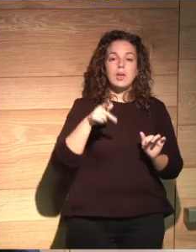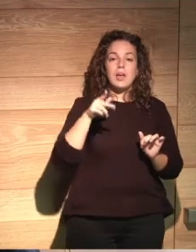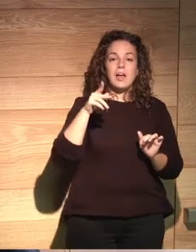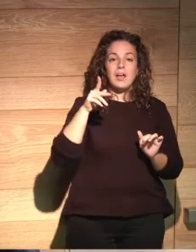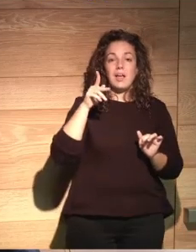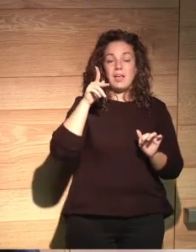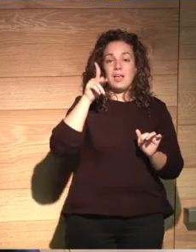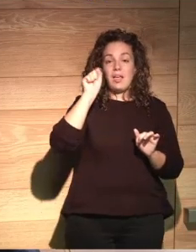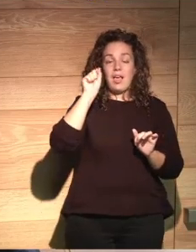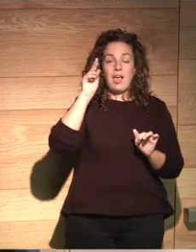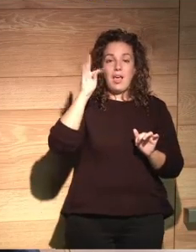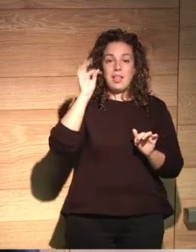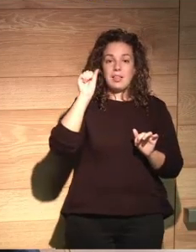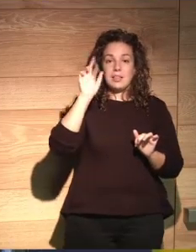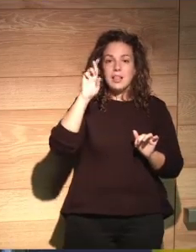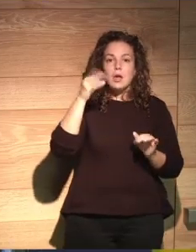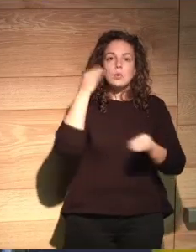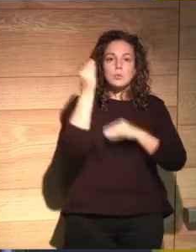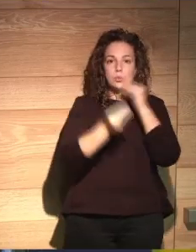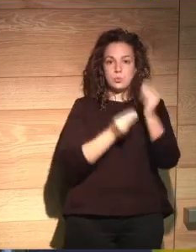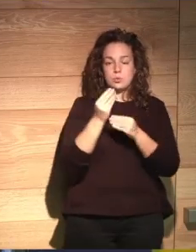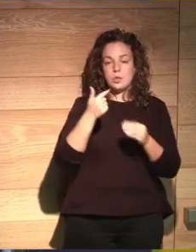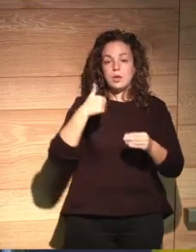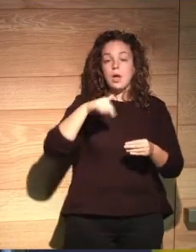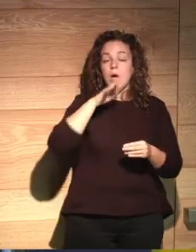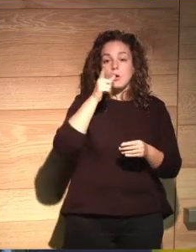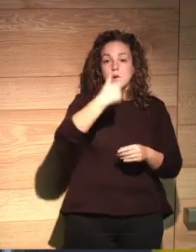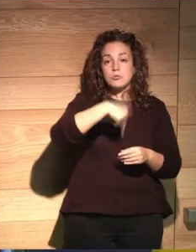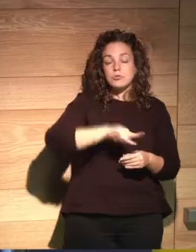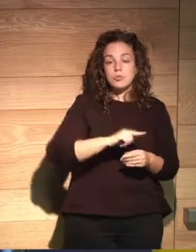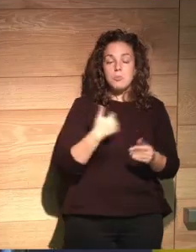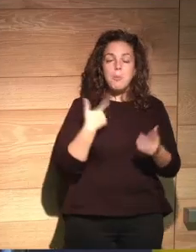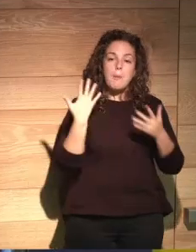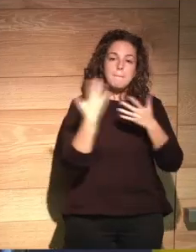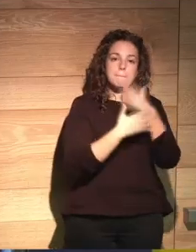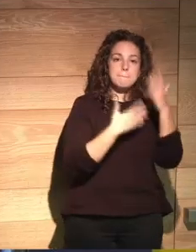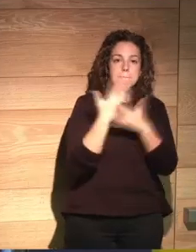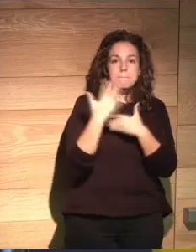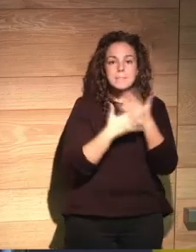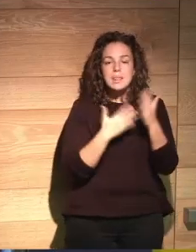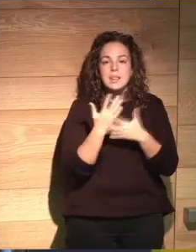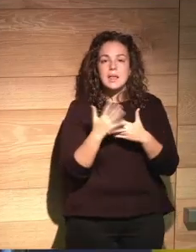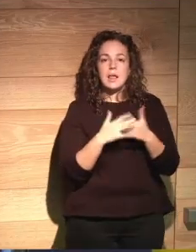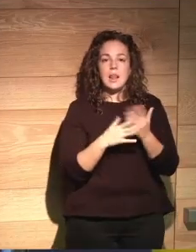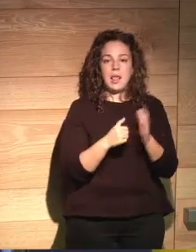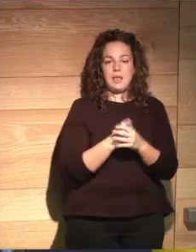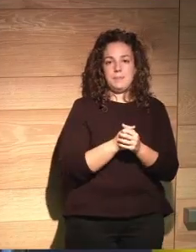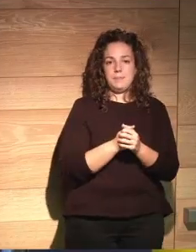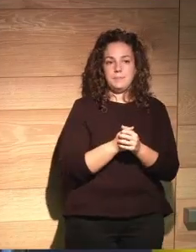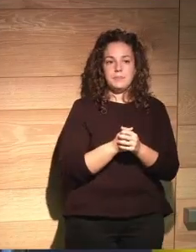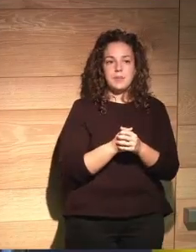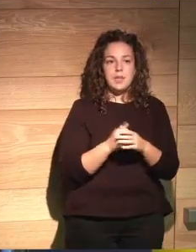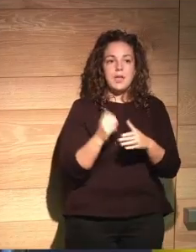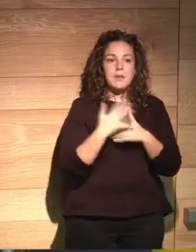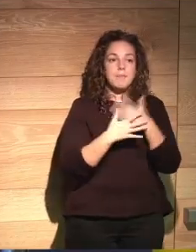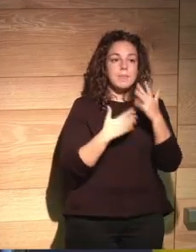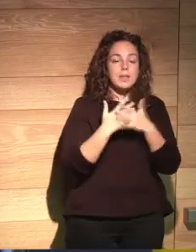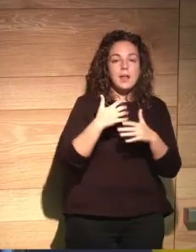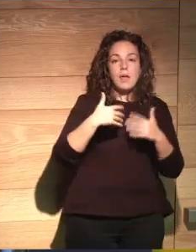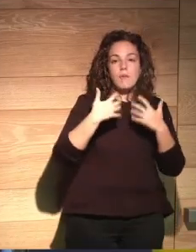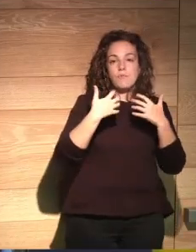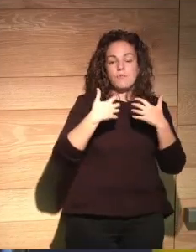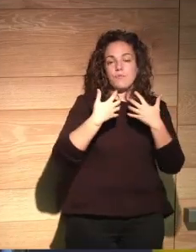a modality that the Saudi Arabian people and the Qatari people are now doing, and this is a